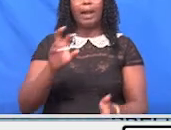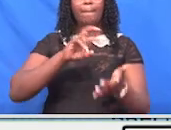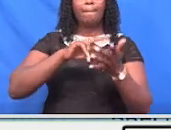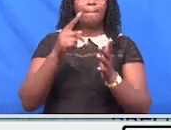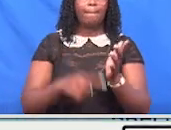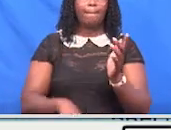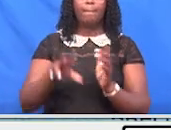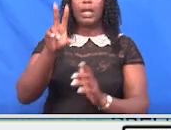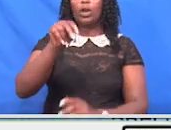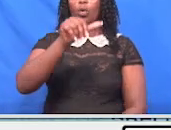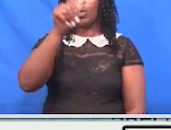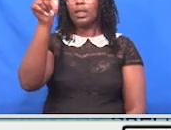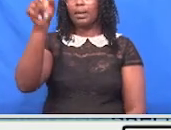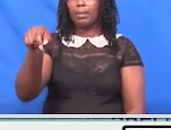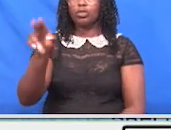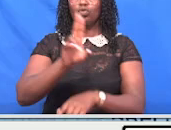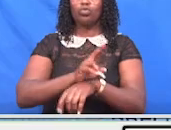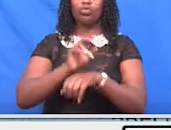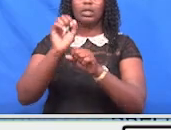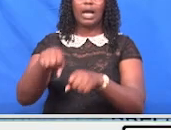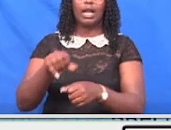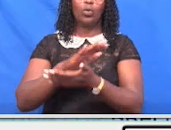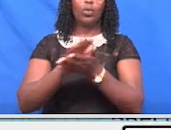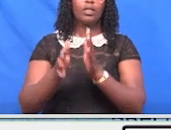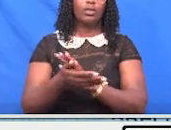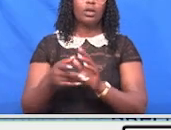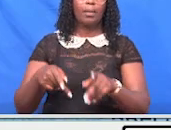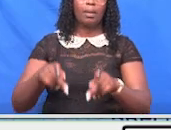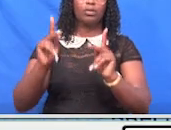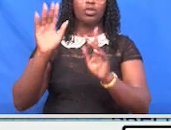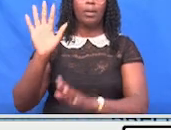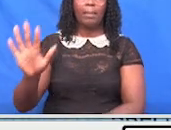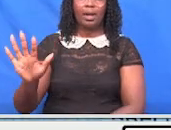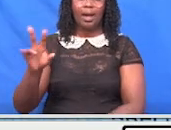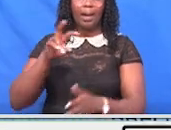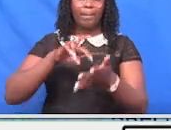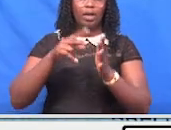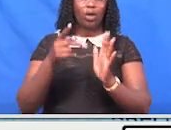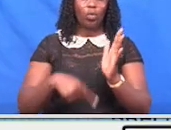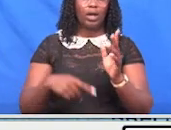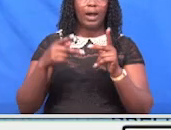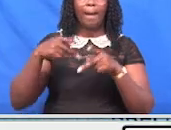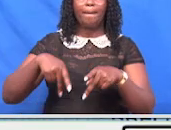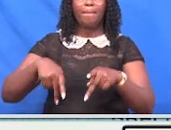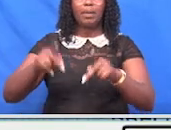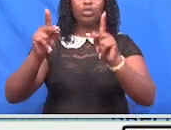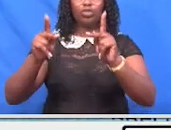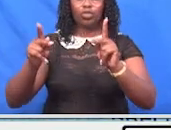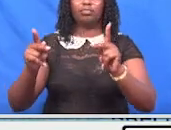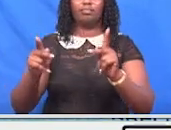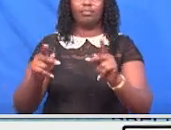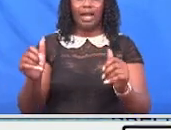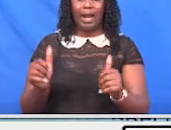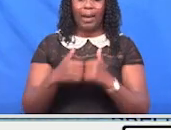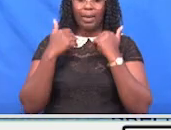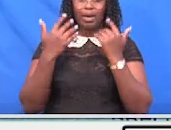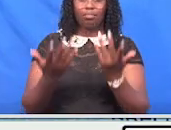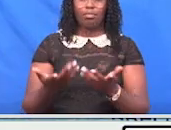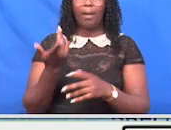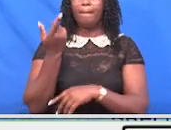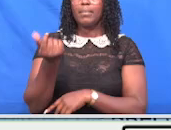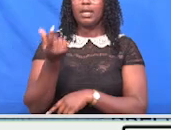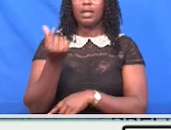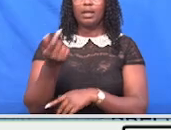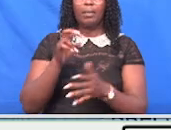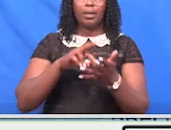one else can use it without your permission. Right. So the permission sometimes comes in the form of money. So you can license